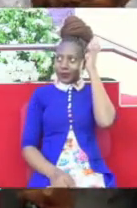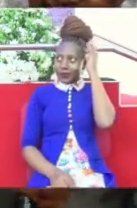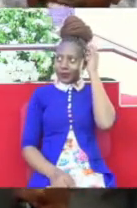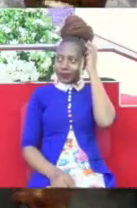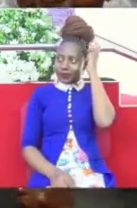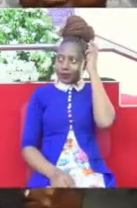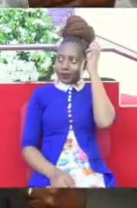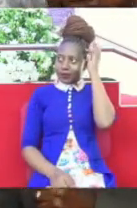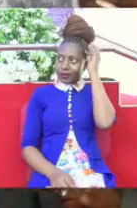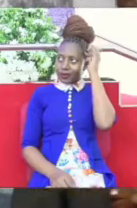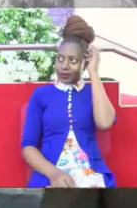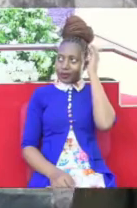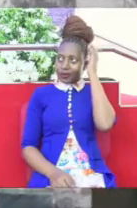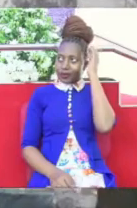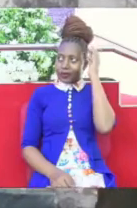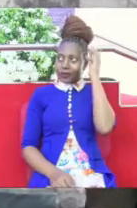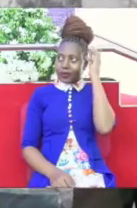translate.